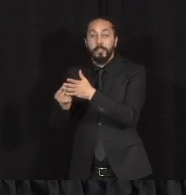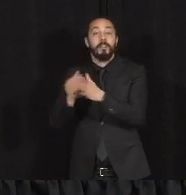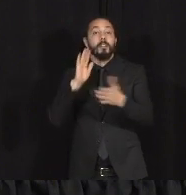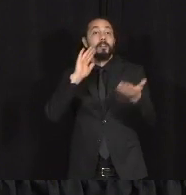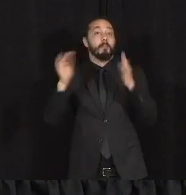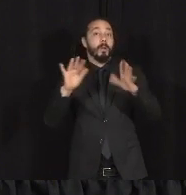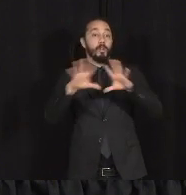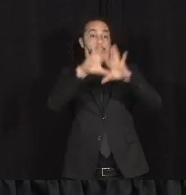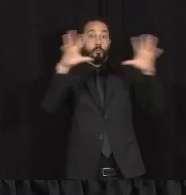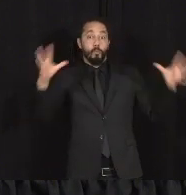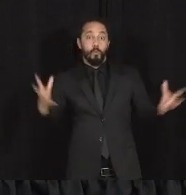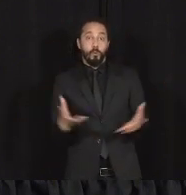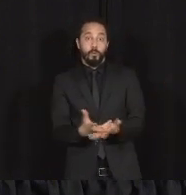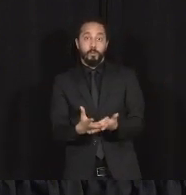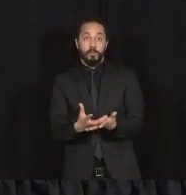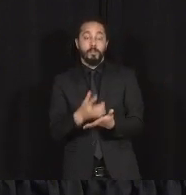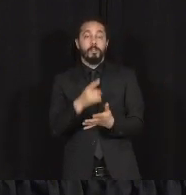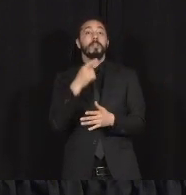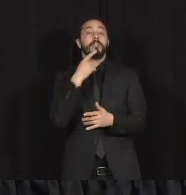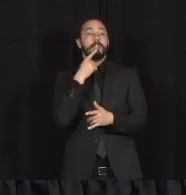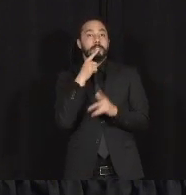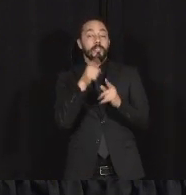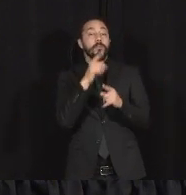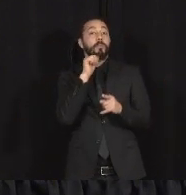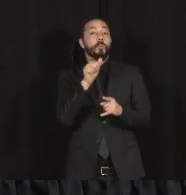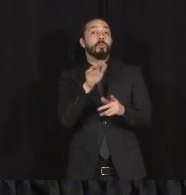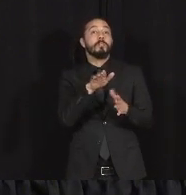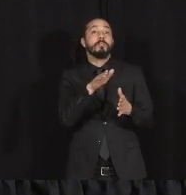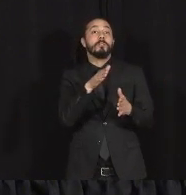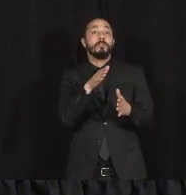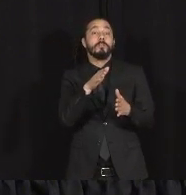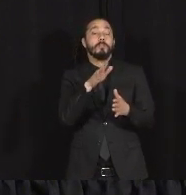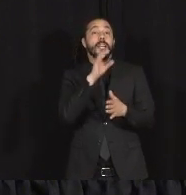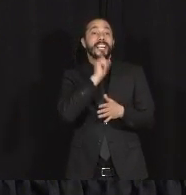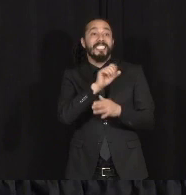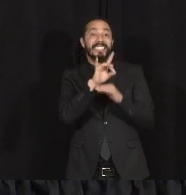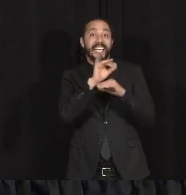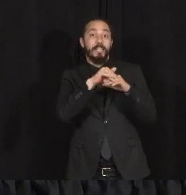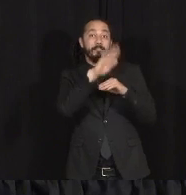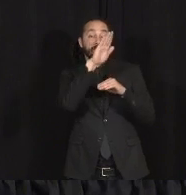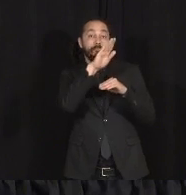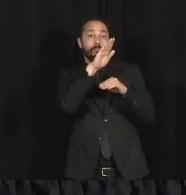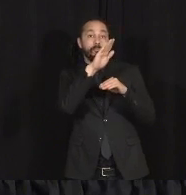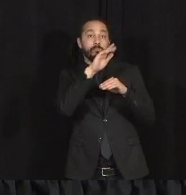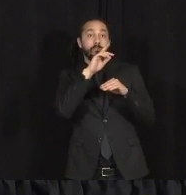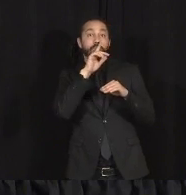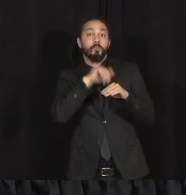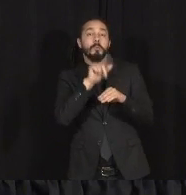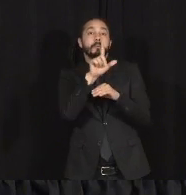that the mortality in those over the age of 80 is actually 20%.